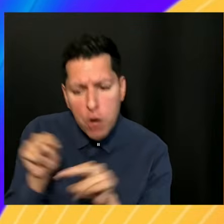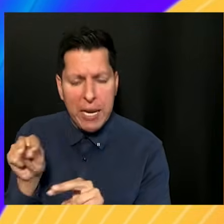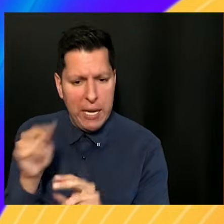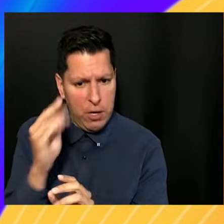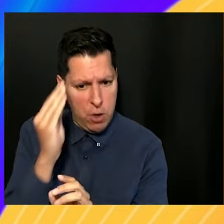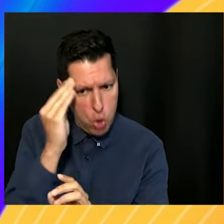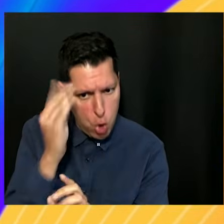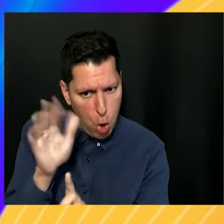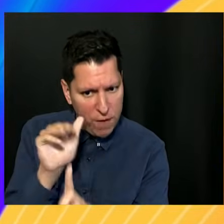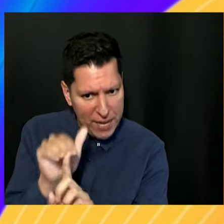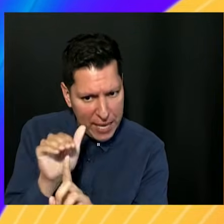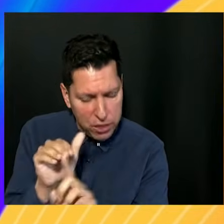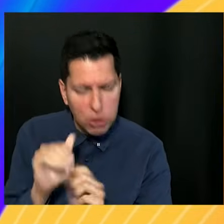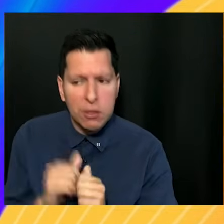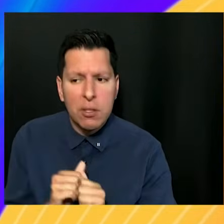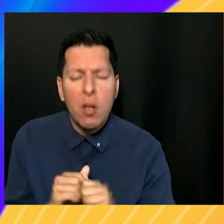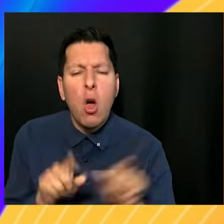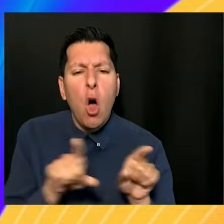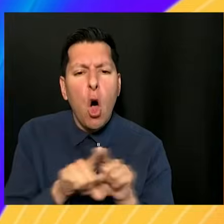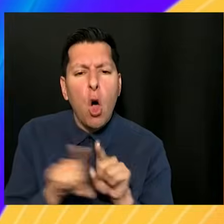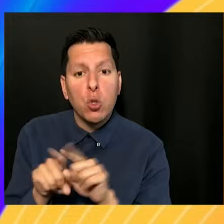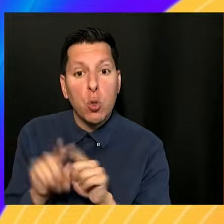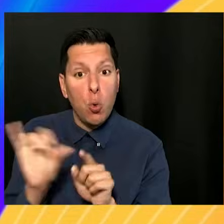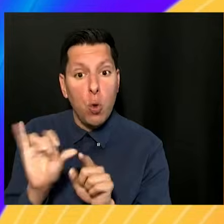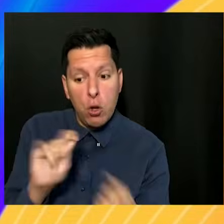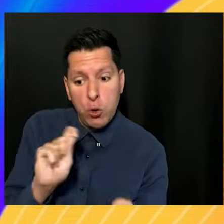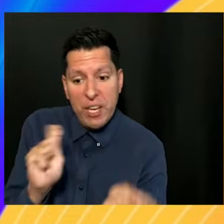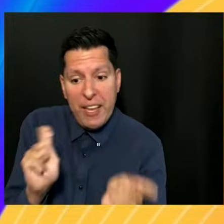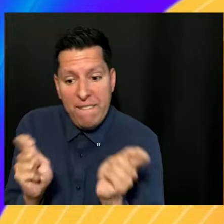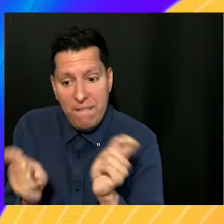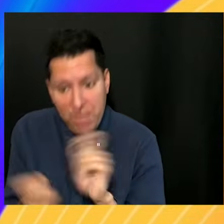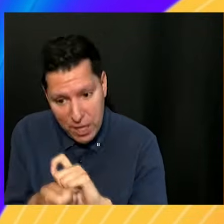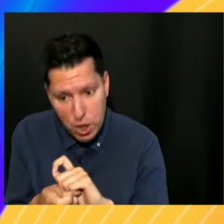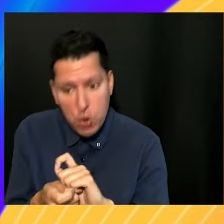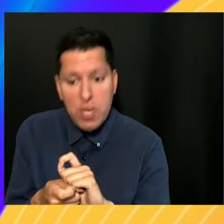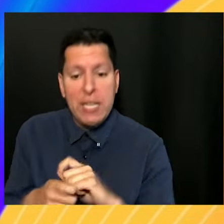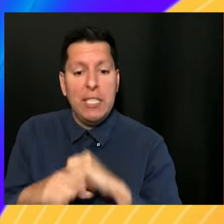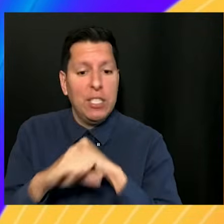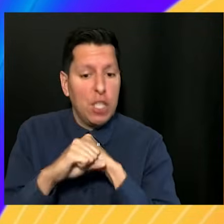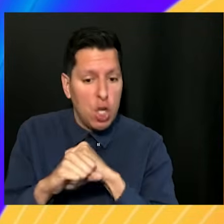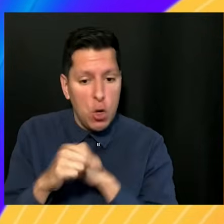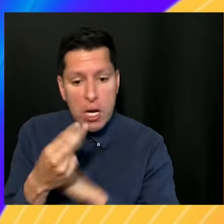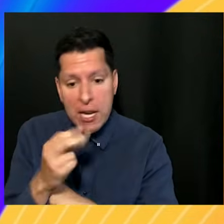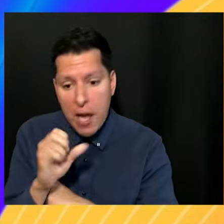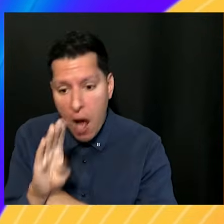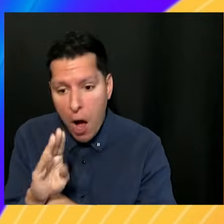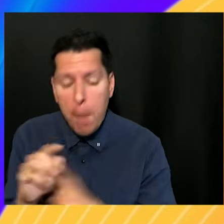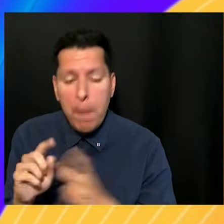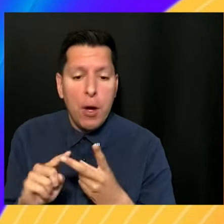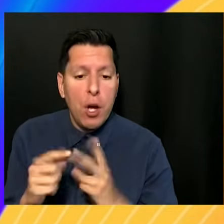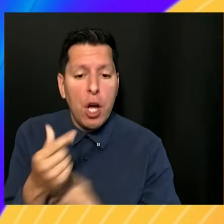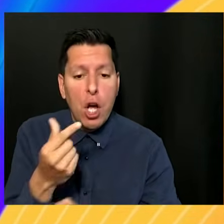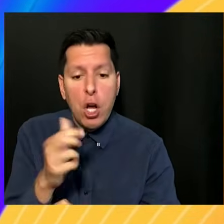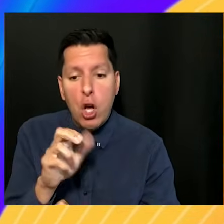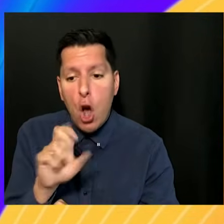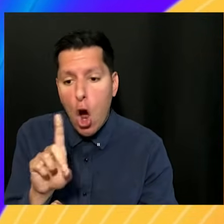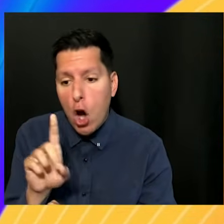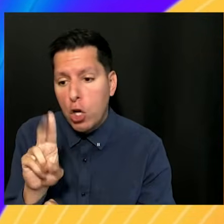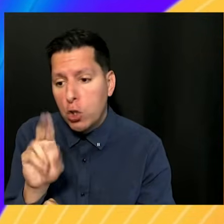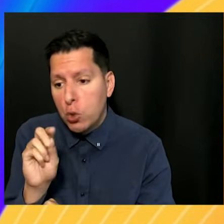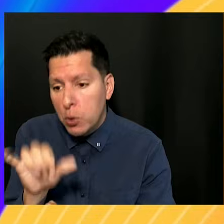also configures AWS config, security hub, guard duty, again, control